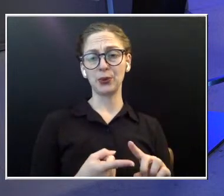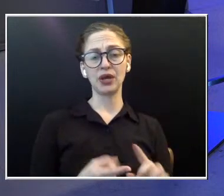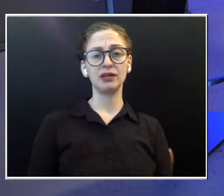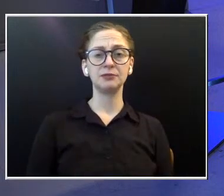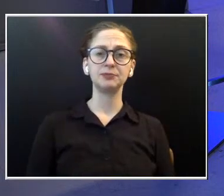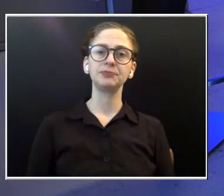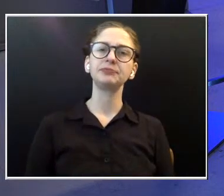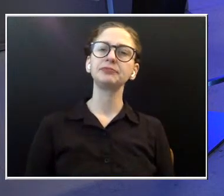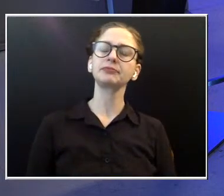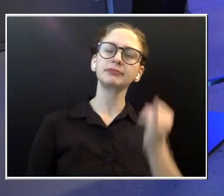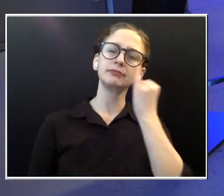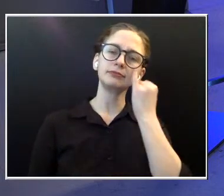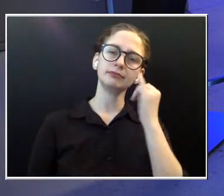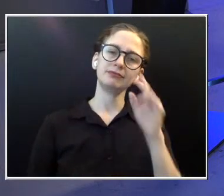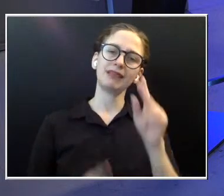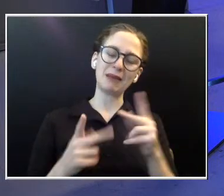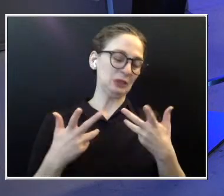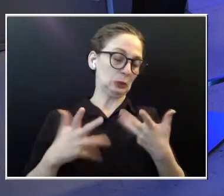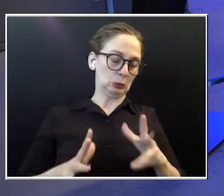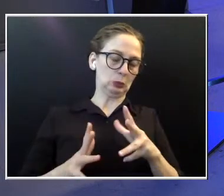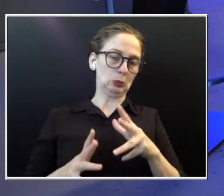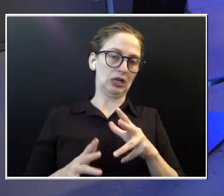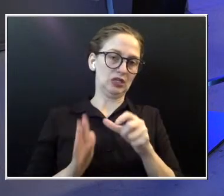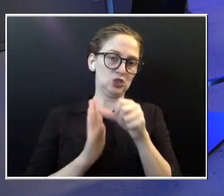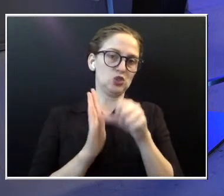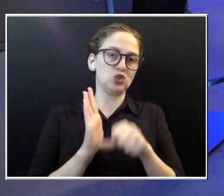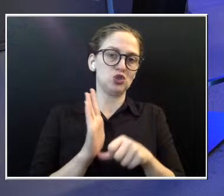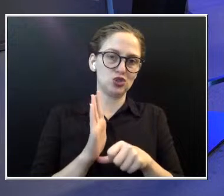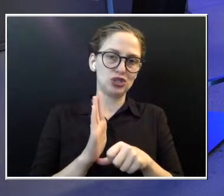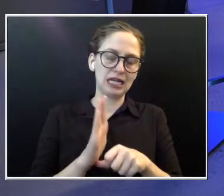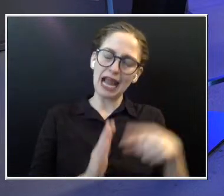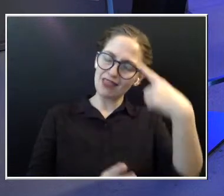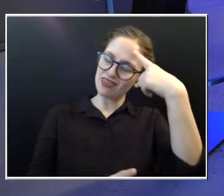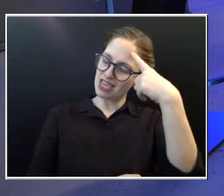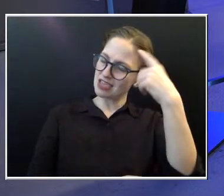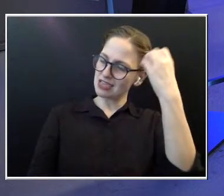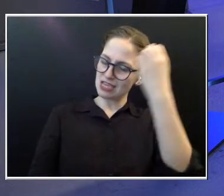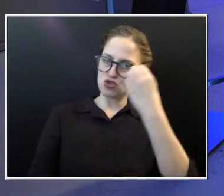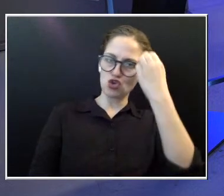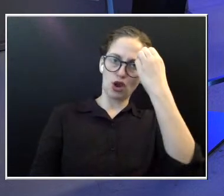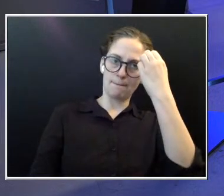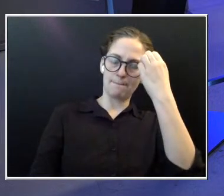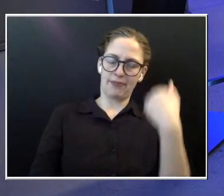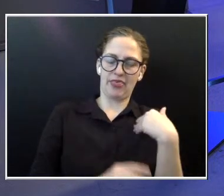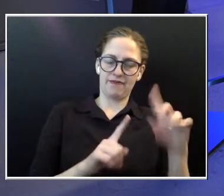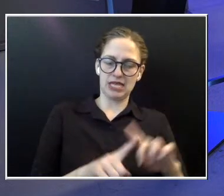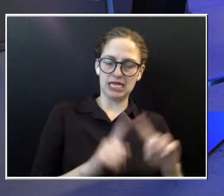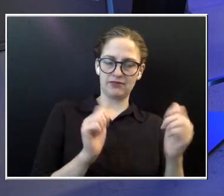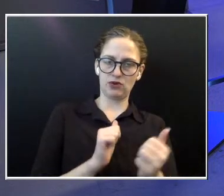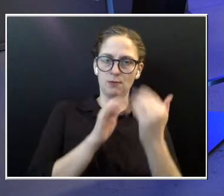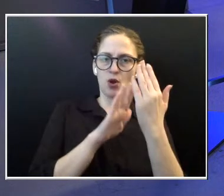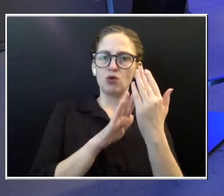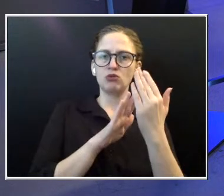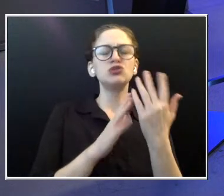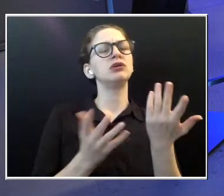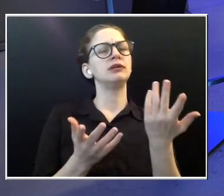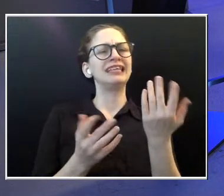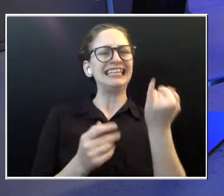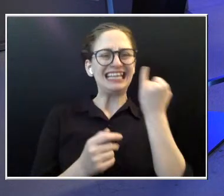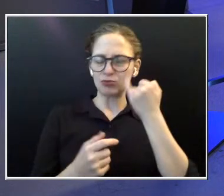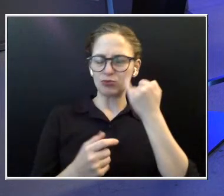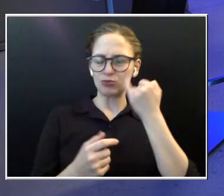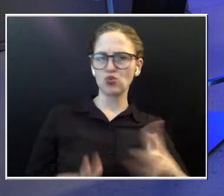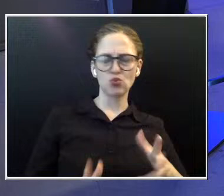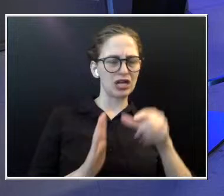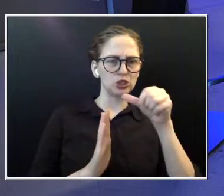surgery, and I know in some countries, I think in Europe it's a little bit more to take this different approach, right? But so, what do people do if they don't want to have the surgery, and then they have the